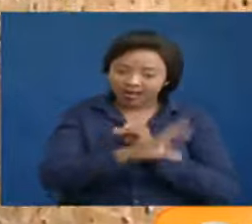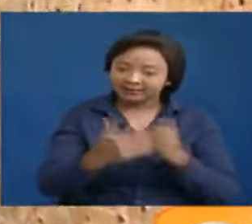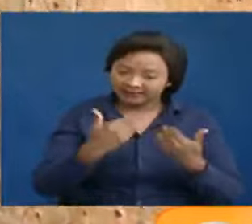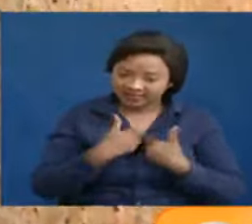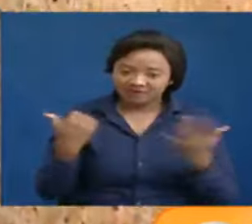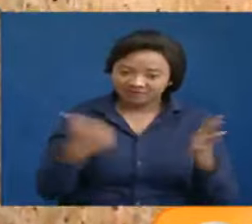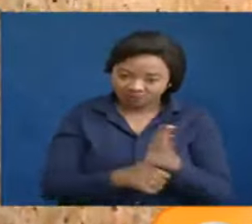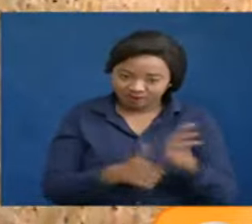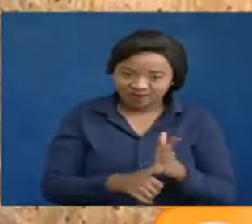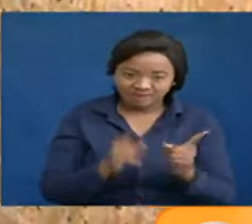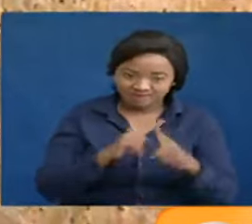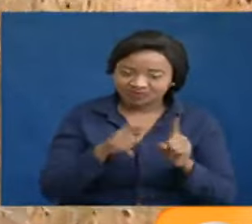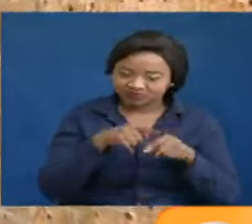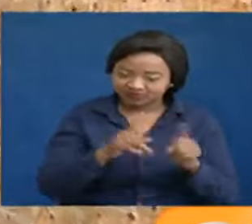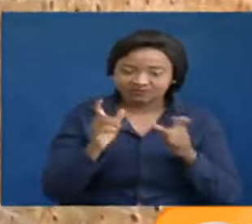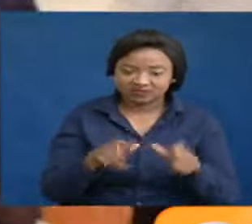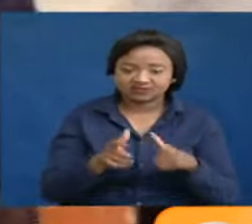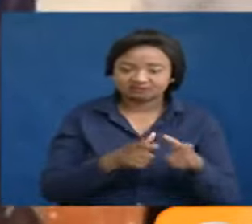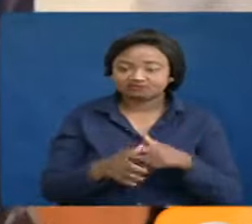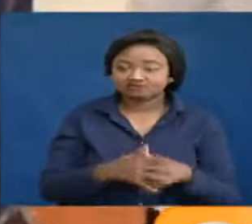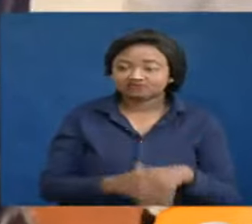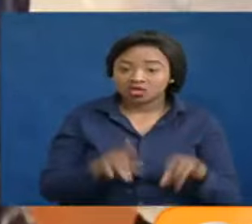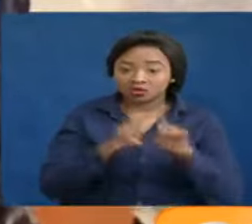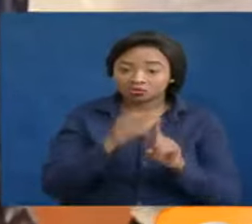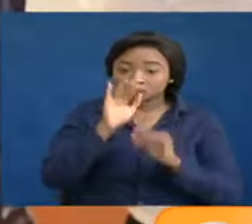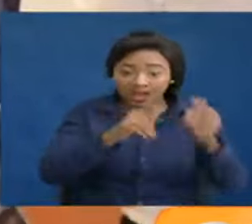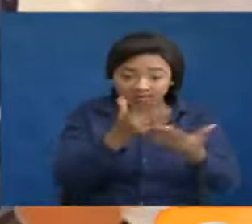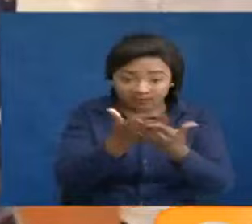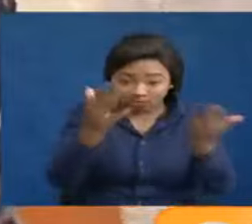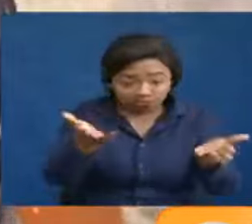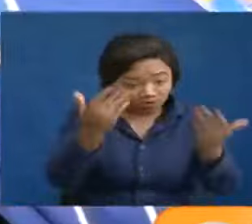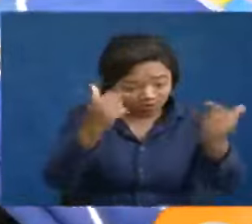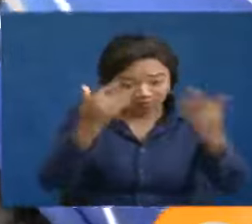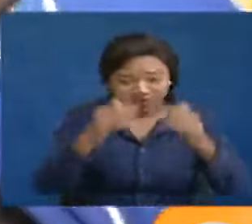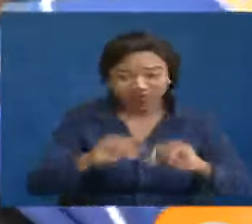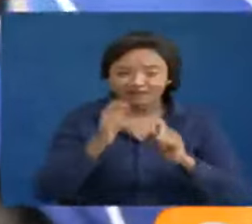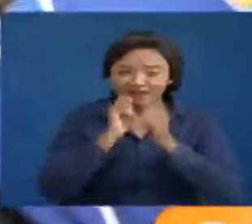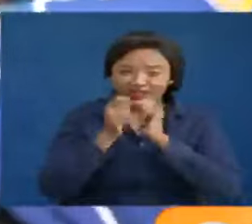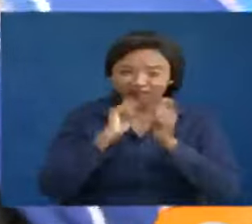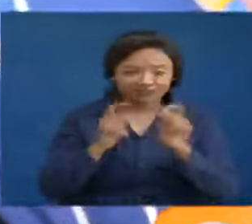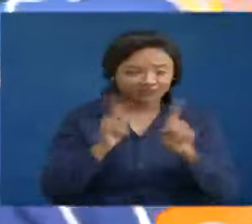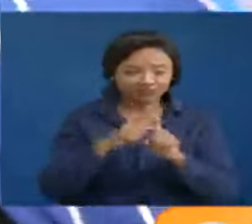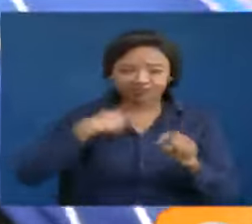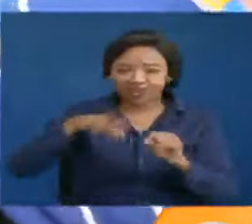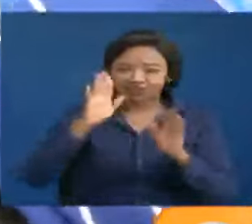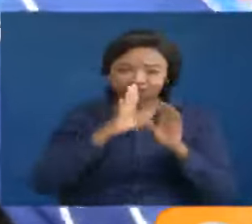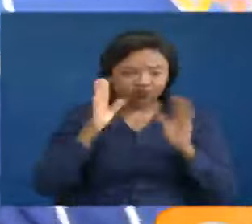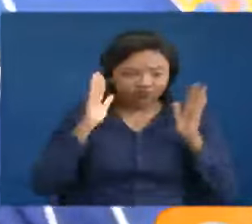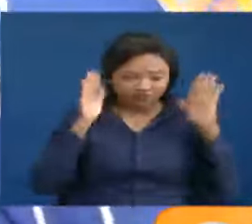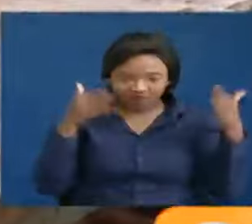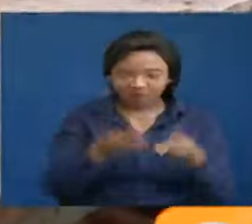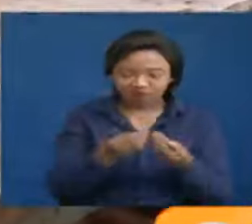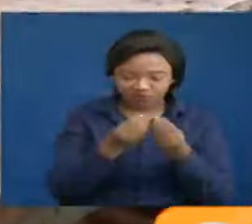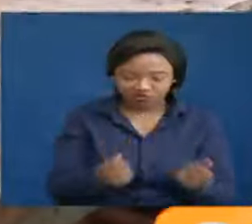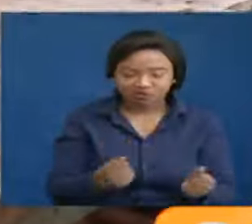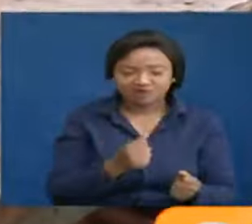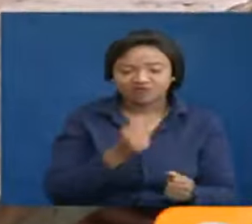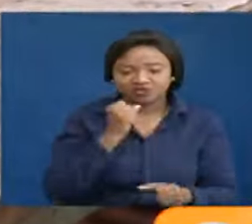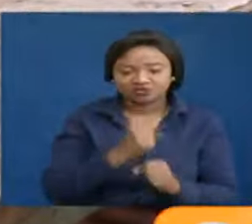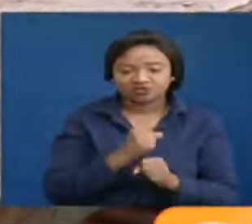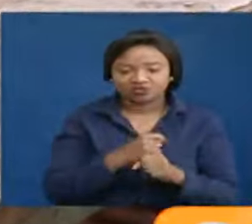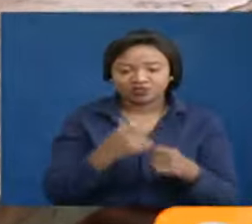is encouraging eligible citizens to show up for the interviews, underscoring its commitment to tackling unemployment. Jasmine